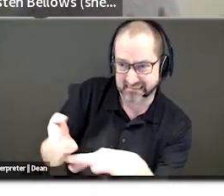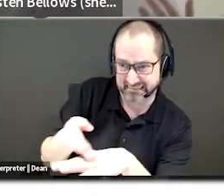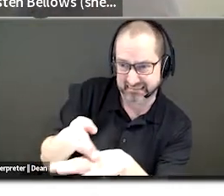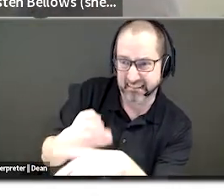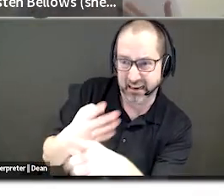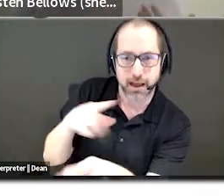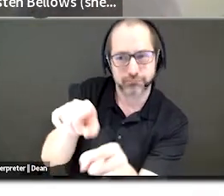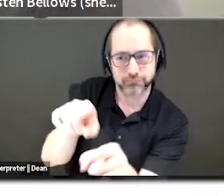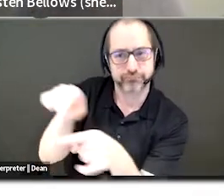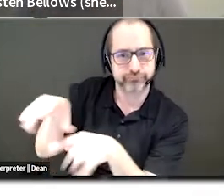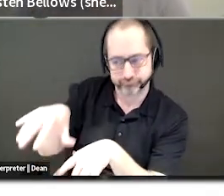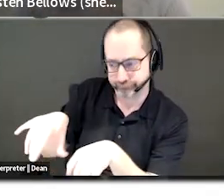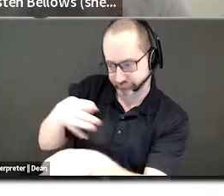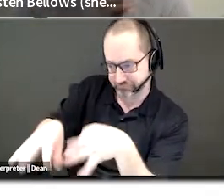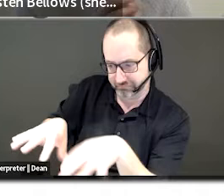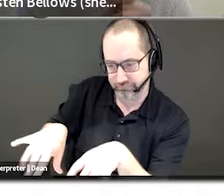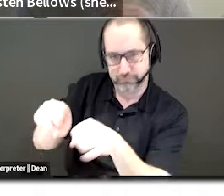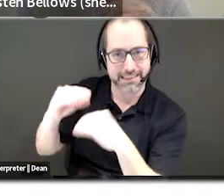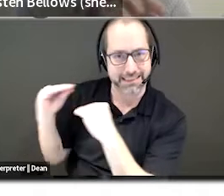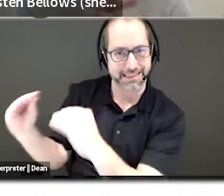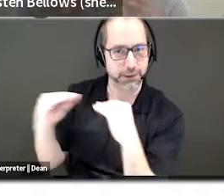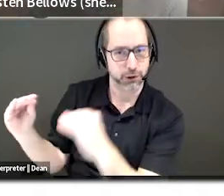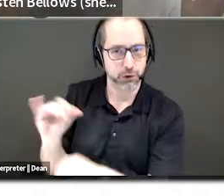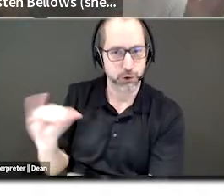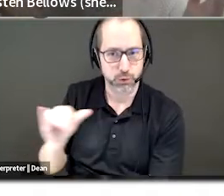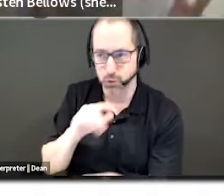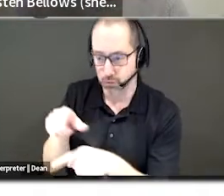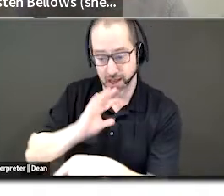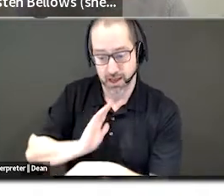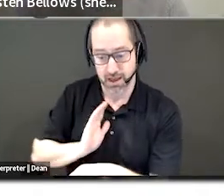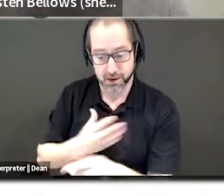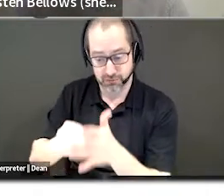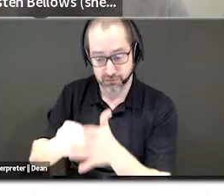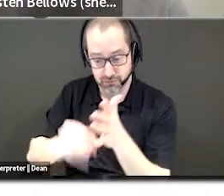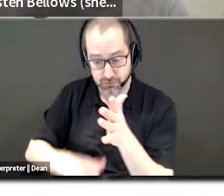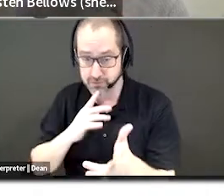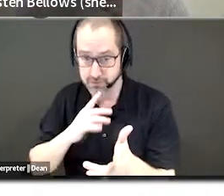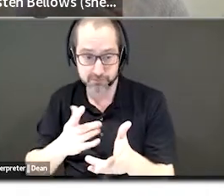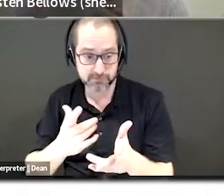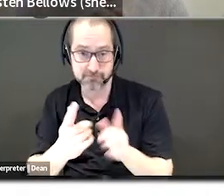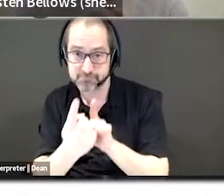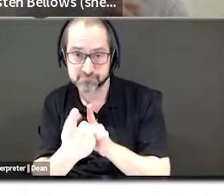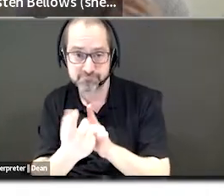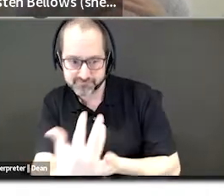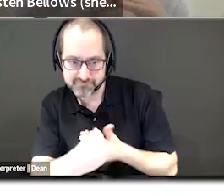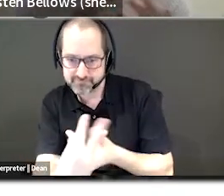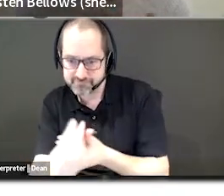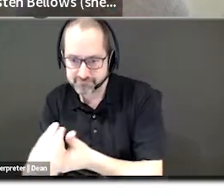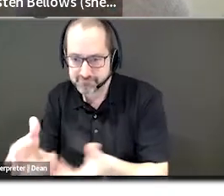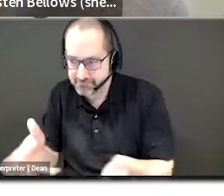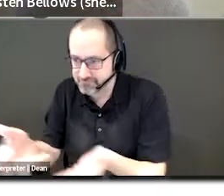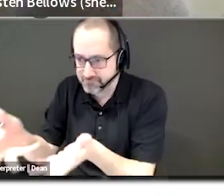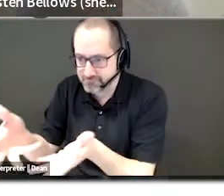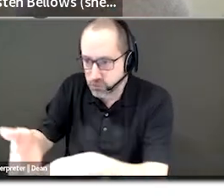encourage our peer supporters and our students to get involved in any way that they can. So yeah, that's what we do. It's